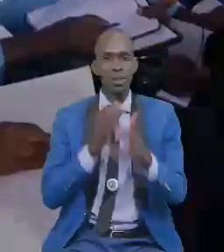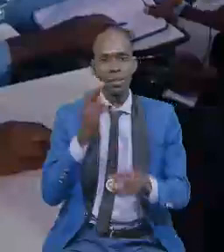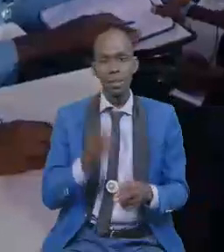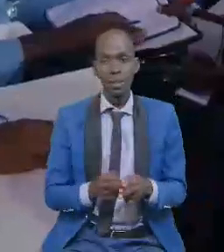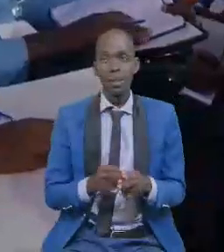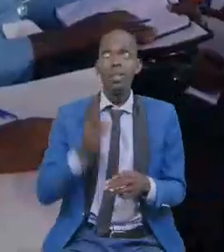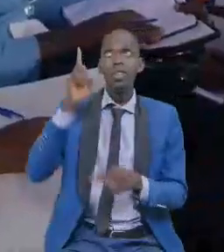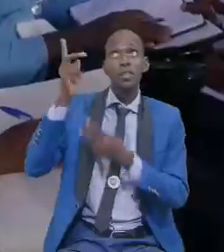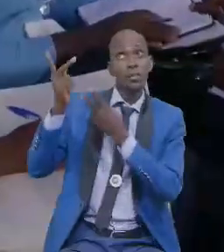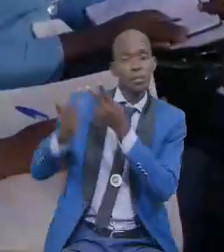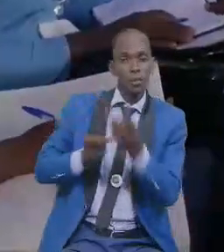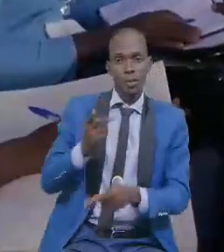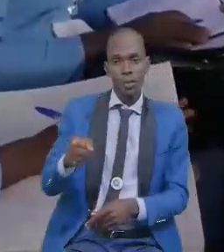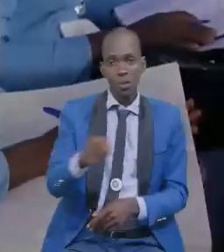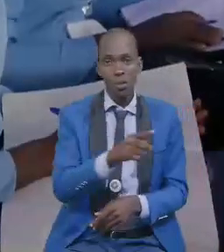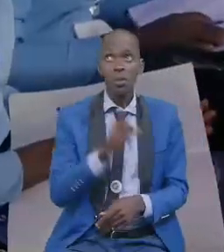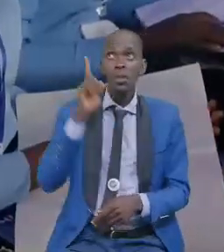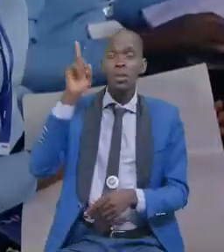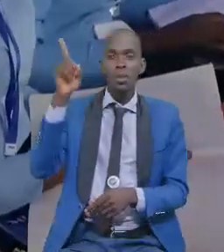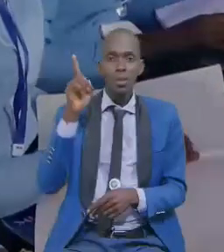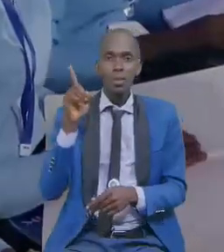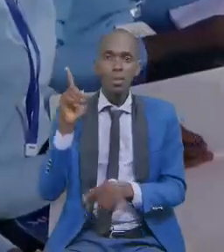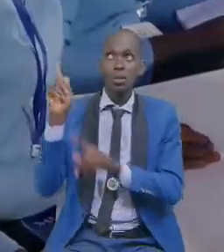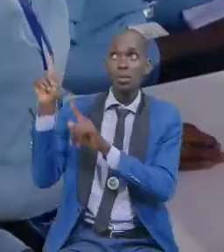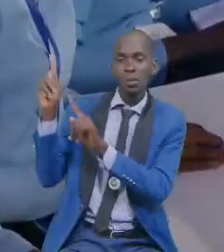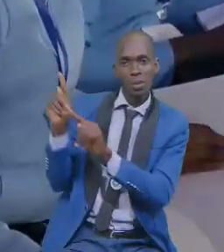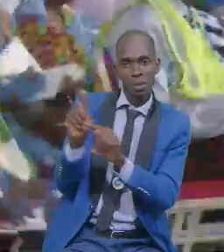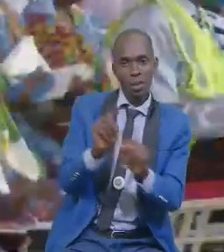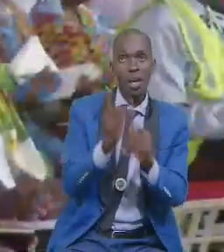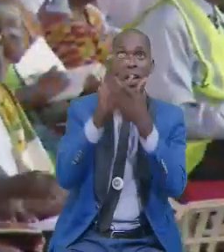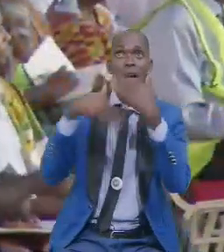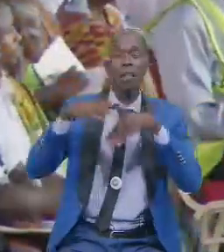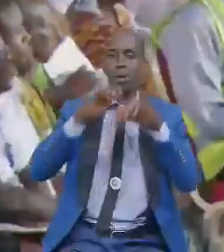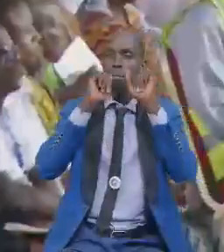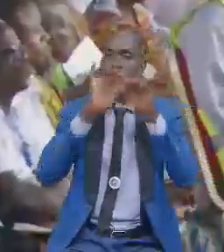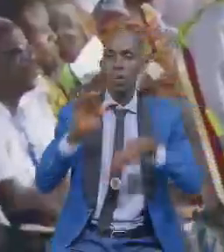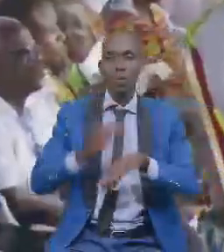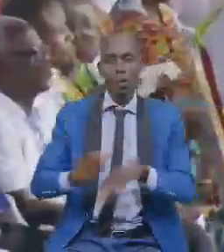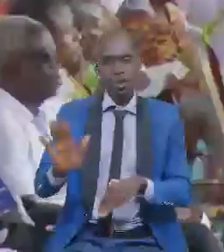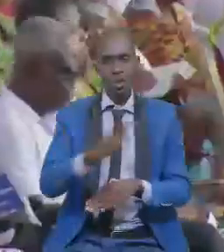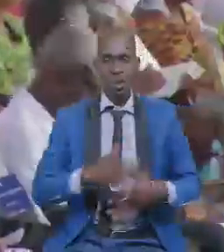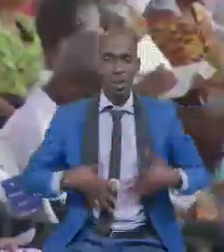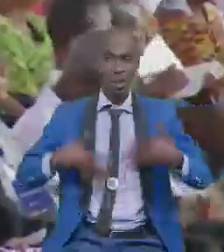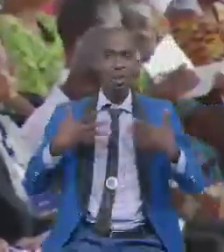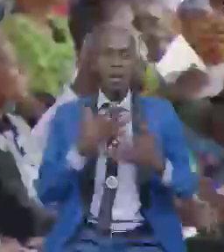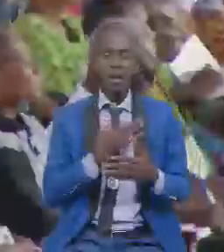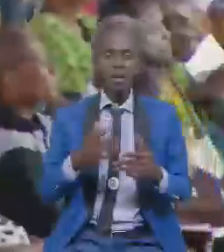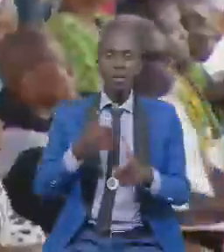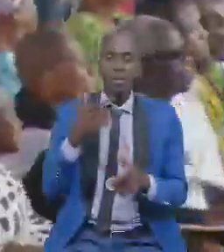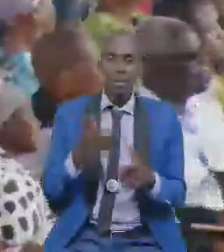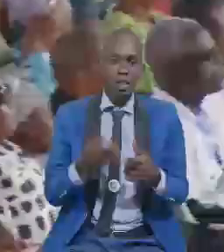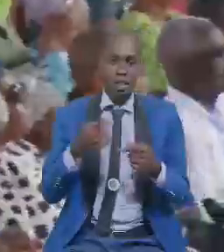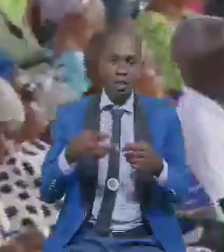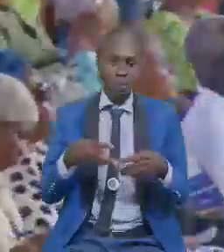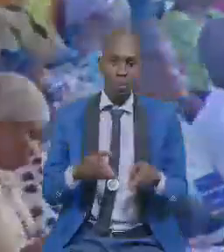you. He passes heaven's virtue into your life. And then there is a